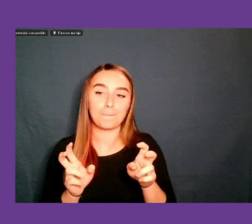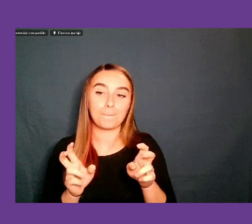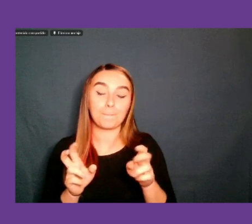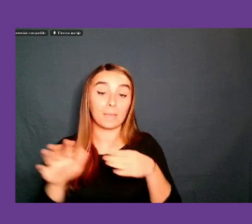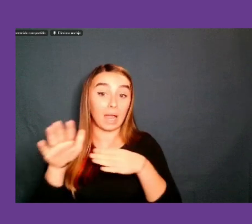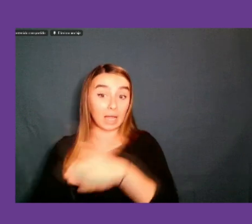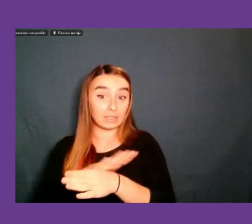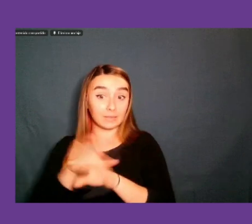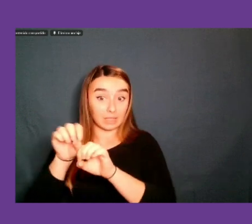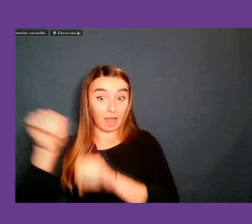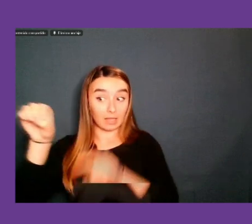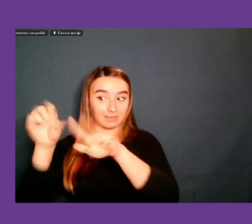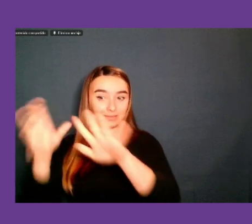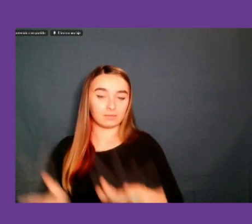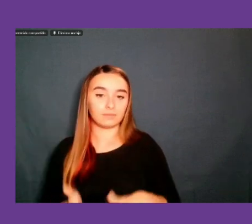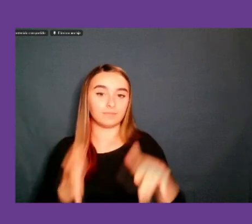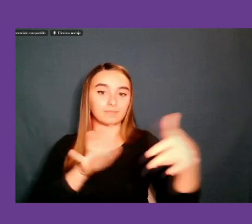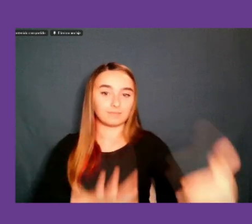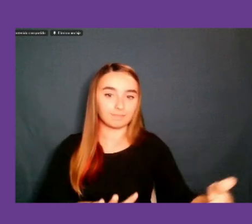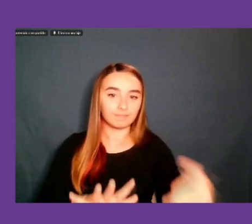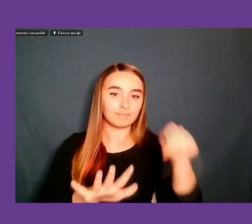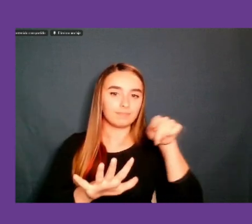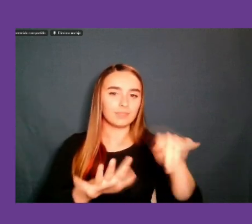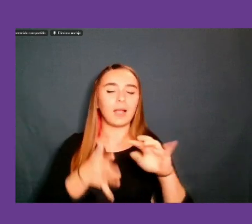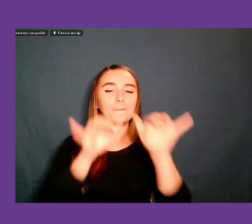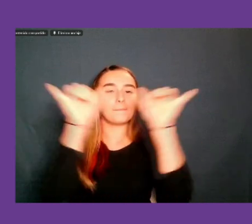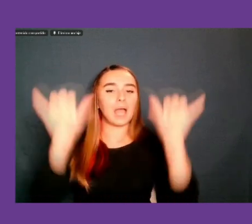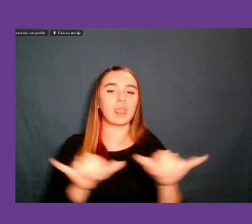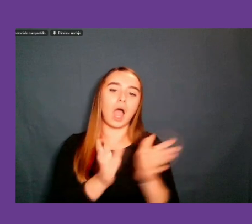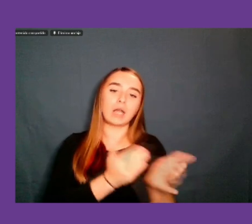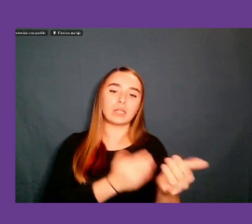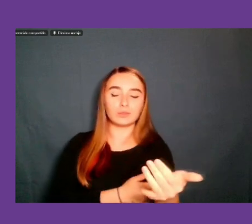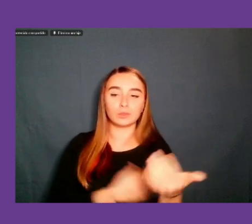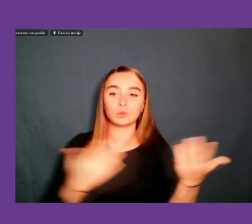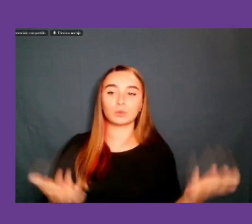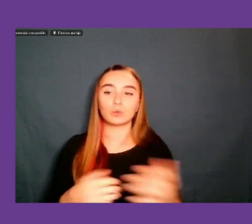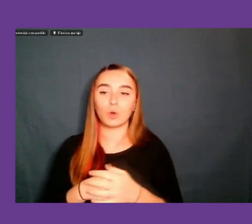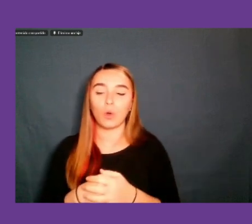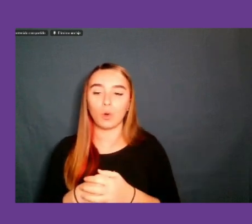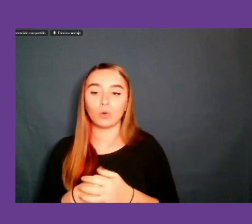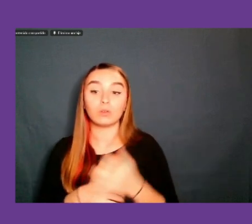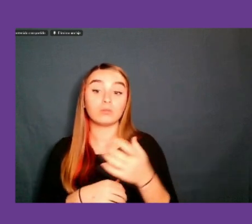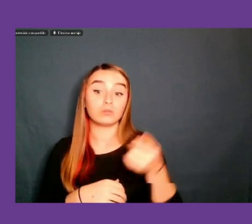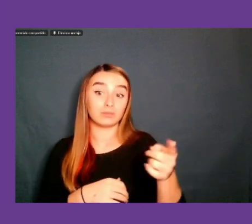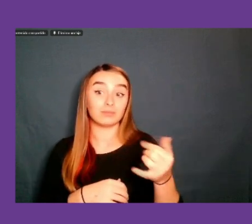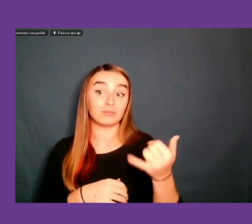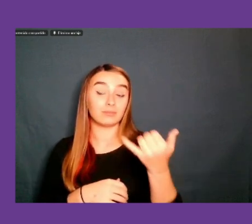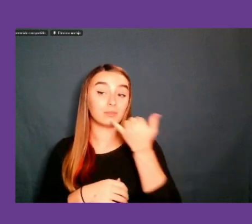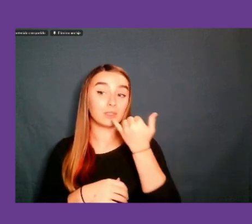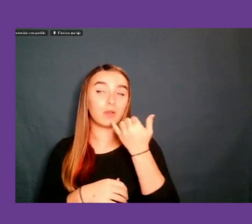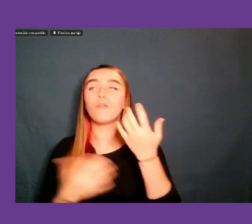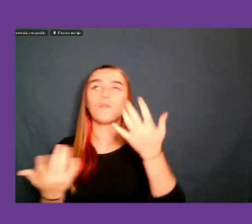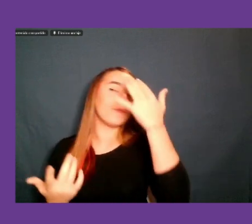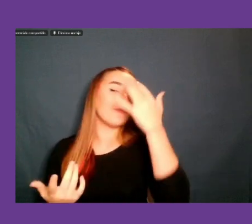Accessibility Act on the alternative methods. So if my bank provides a phone number that I can call to cancel the